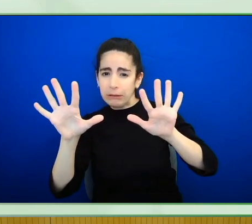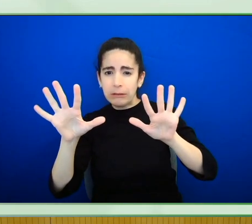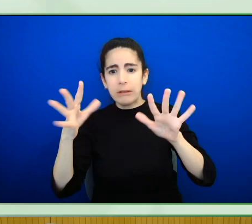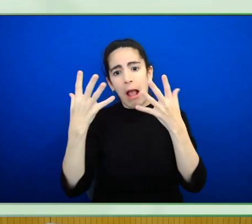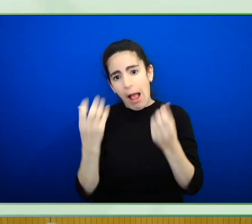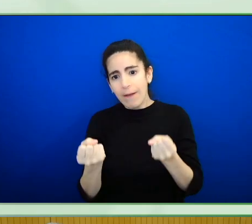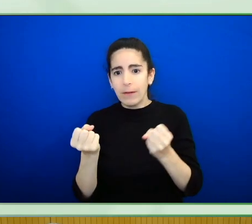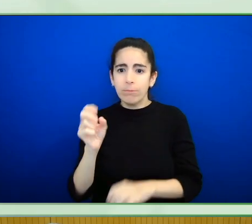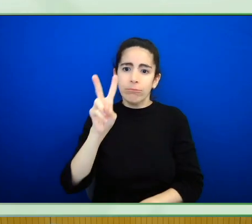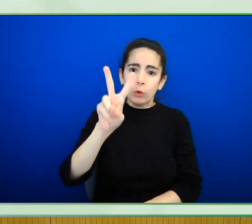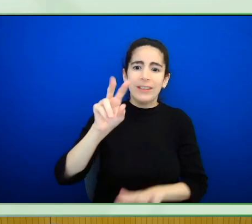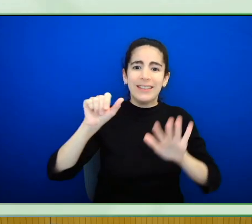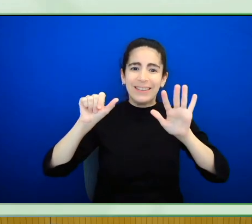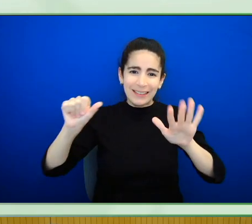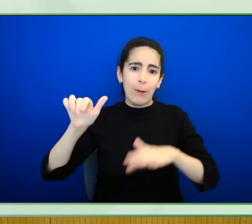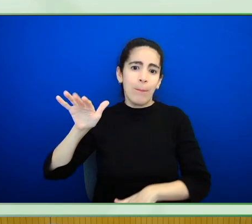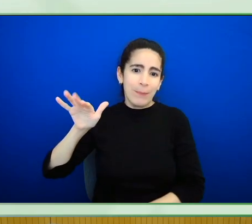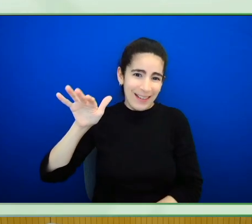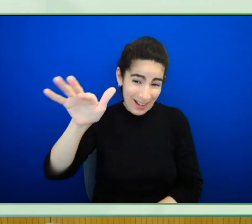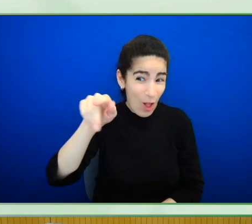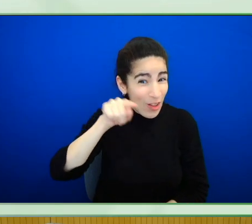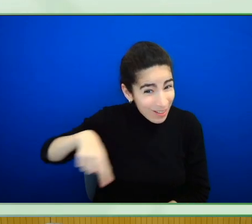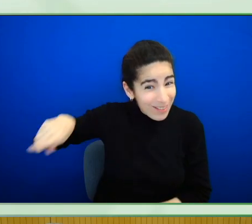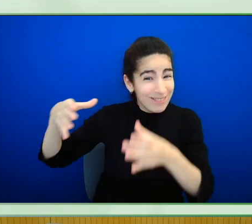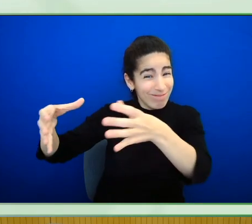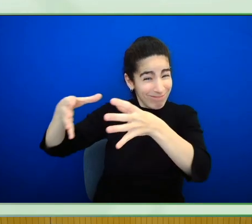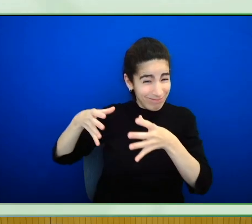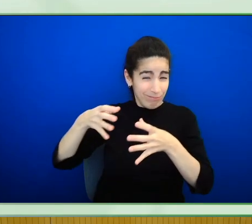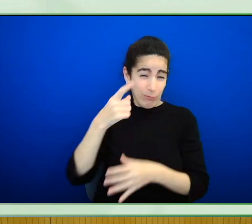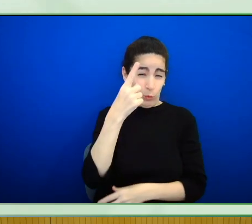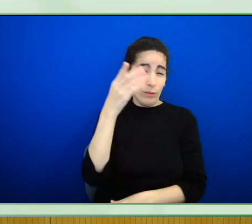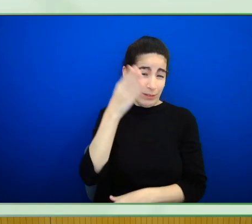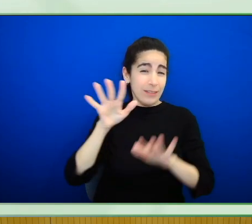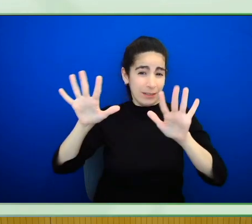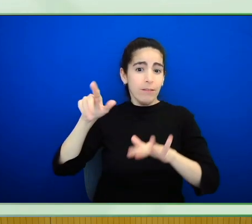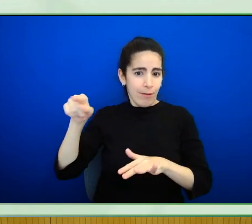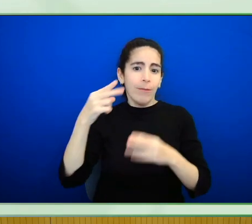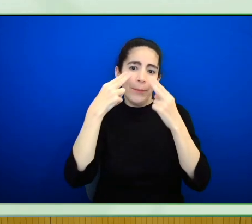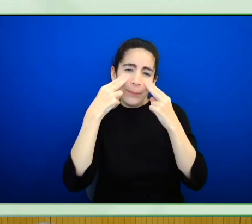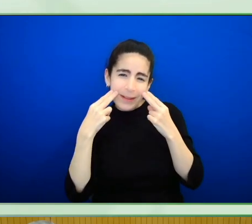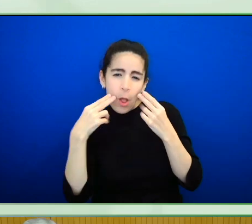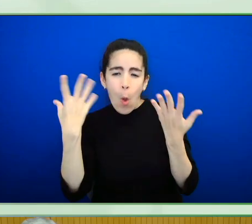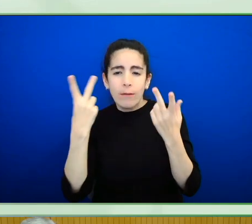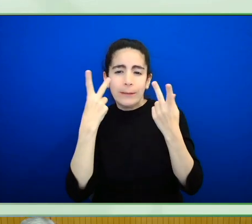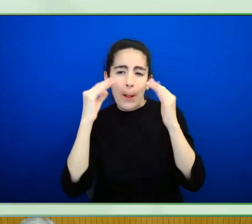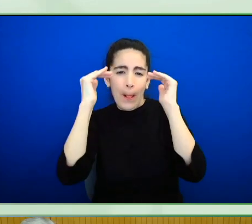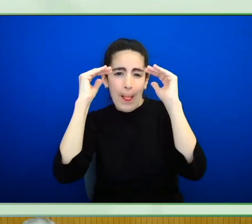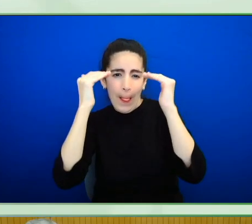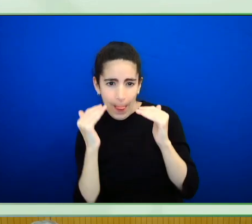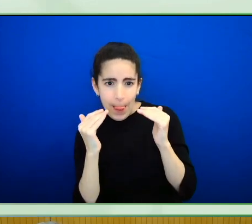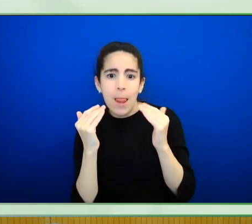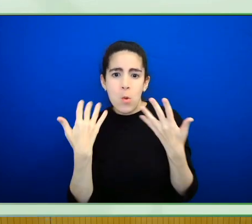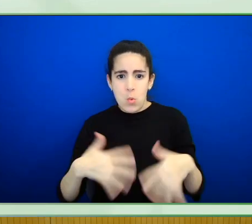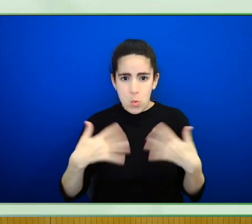either blind or visually impaired, and out of these, 1.5 million, they are blind. And